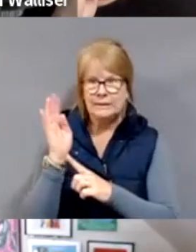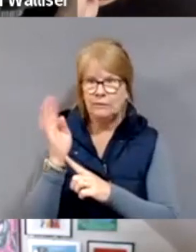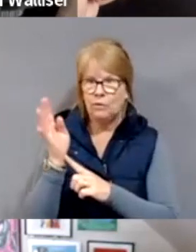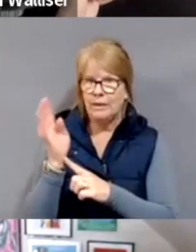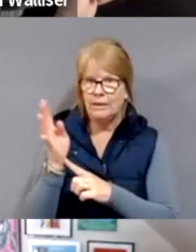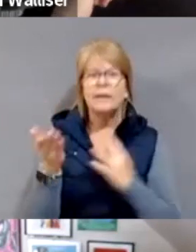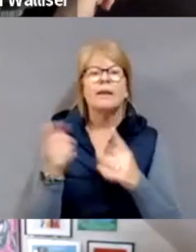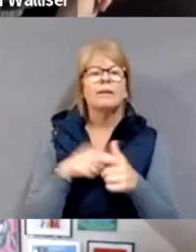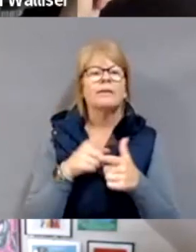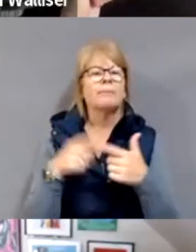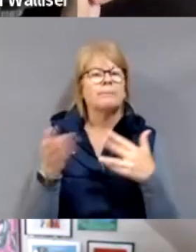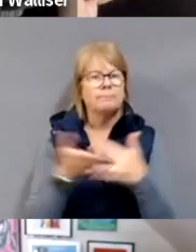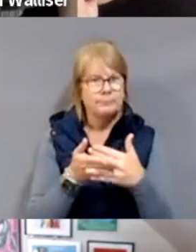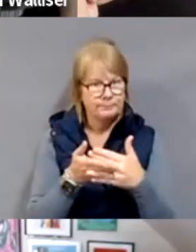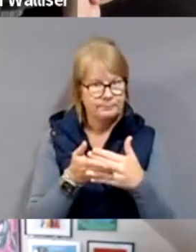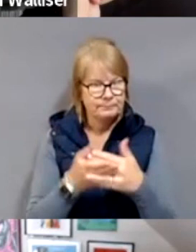break.